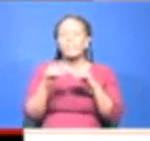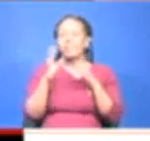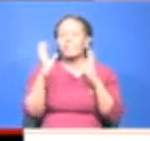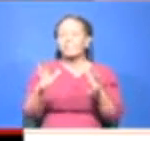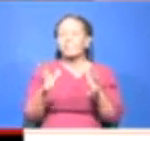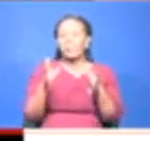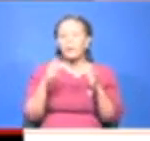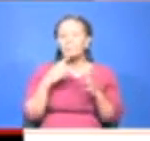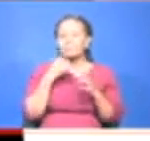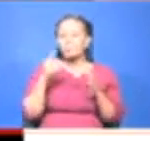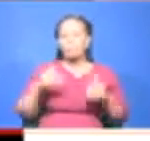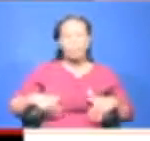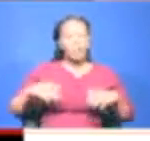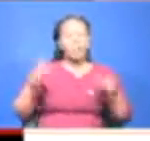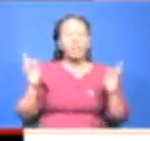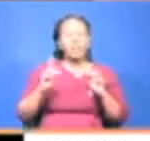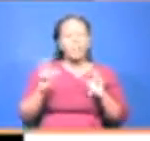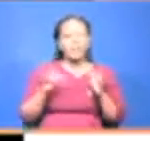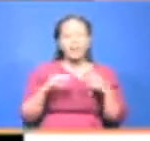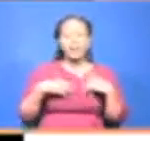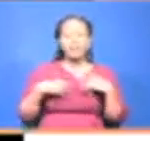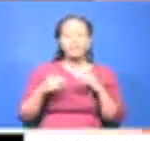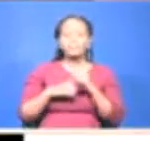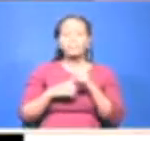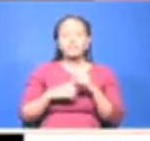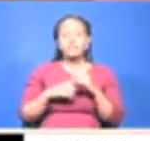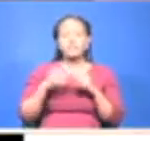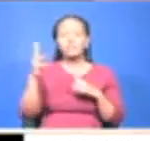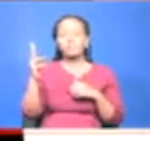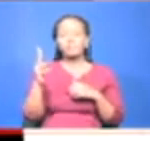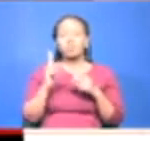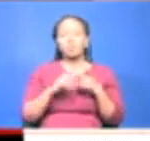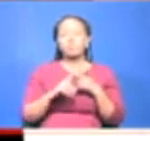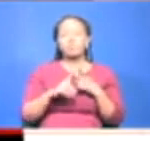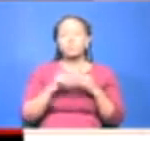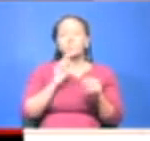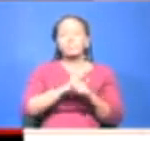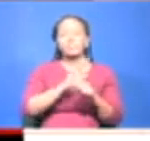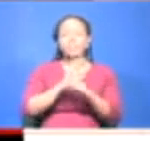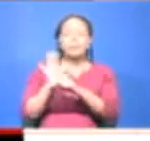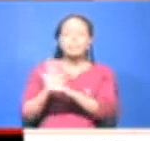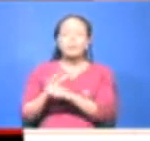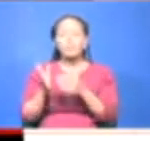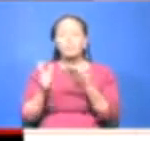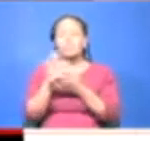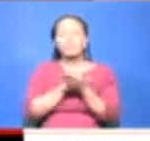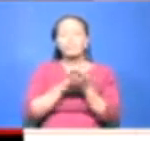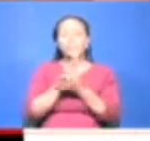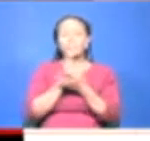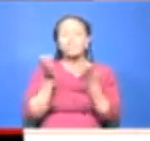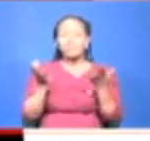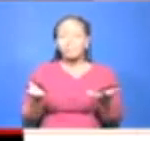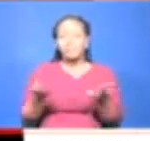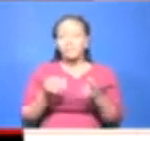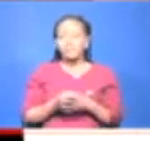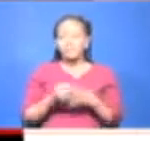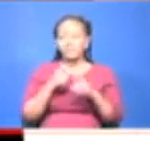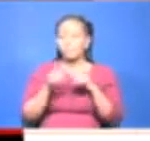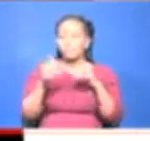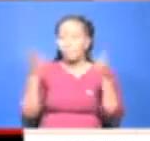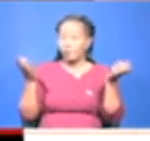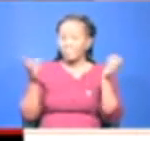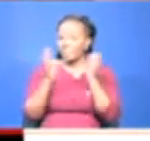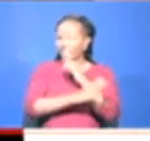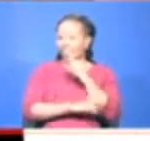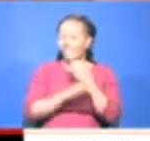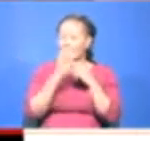You have 64. That's a data point we've heard a lot in many of the multilateral databases. But your country is young.